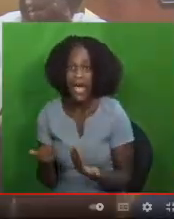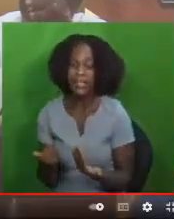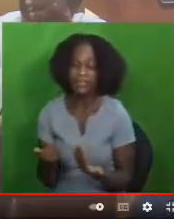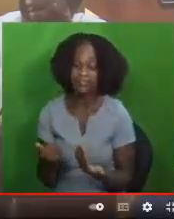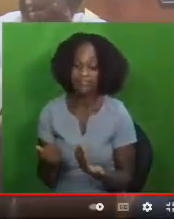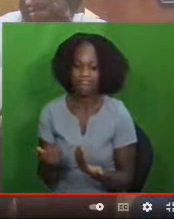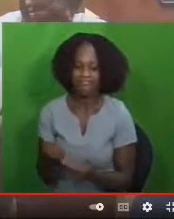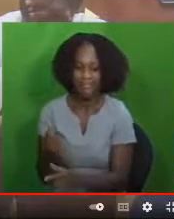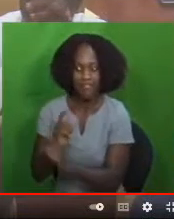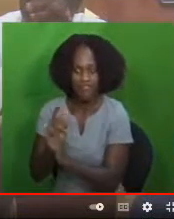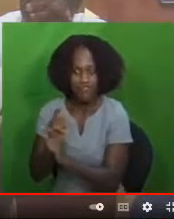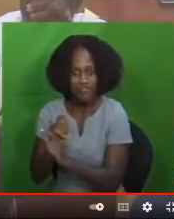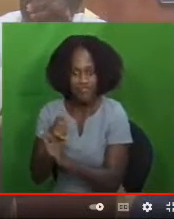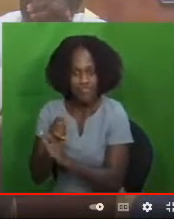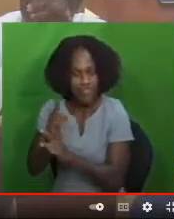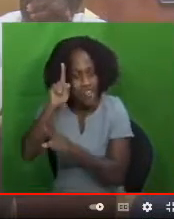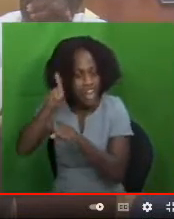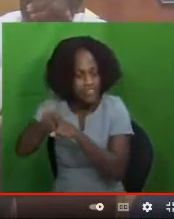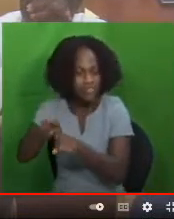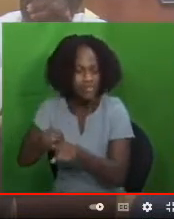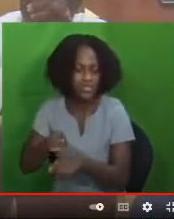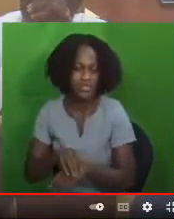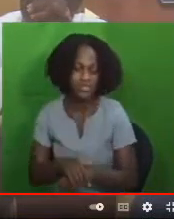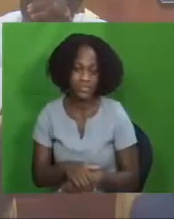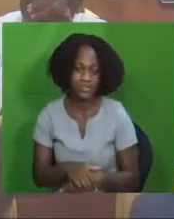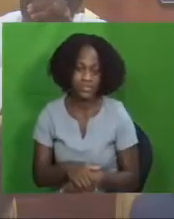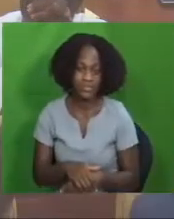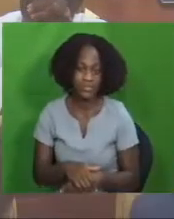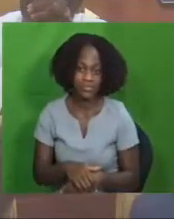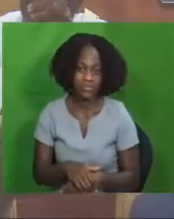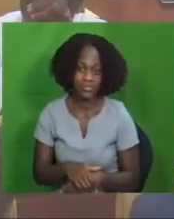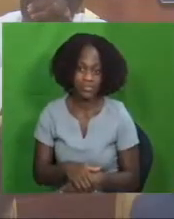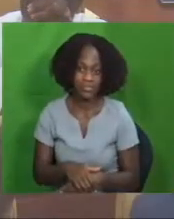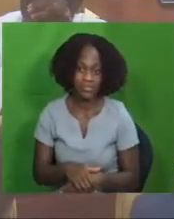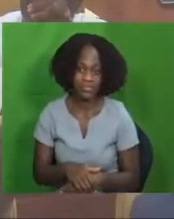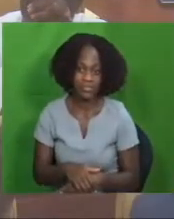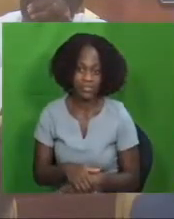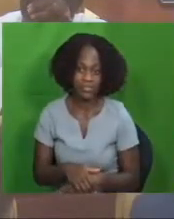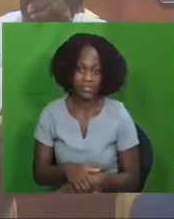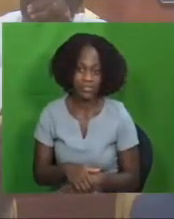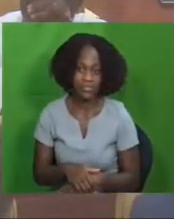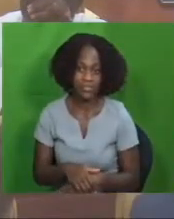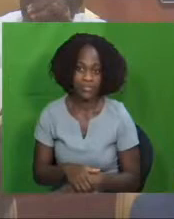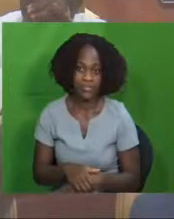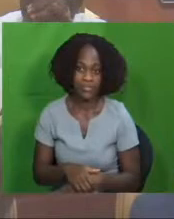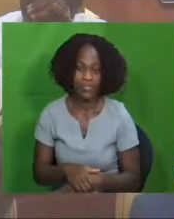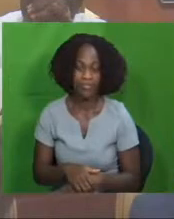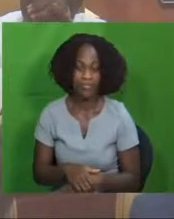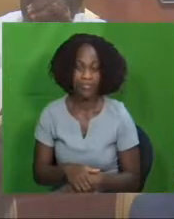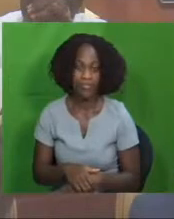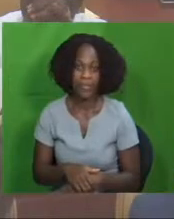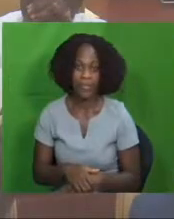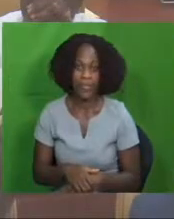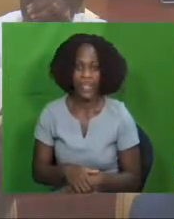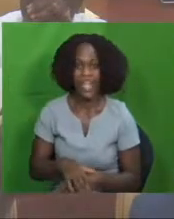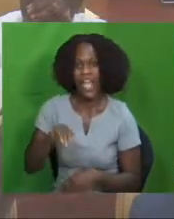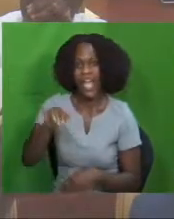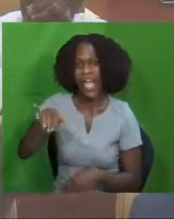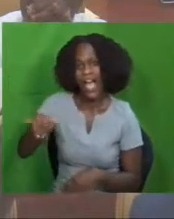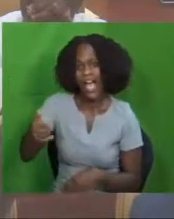Sino-Hydro, Mr. Speaker, I am not sure the president has ever seen that bauxite buried in Yinahini, but he has already taken it to collect money.